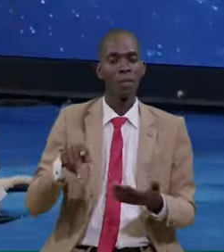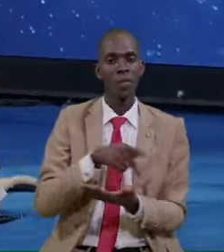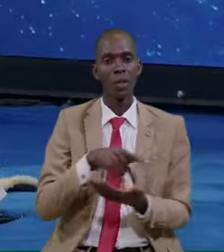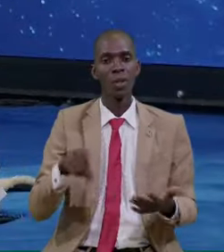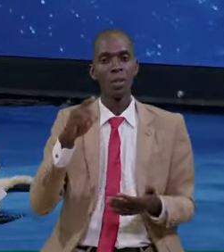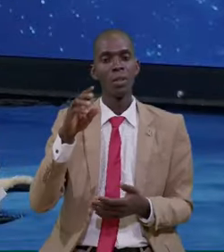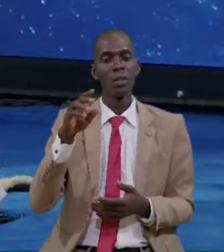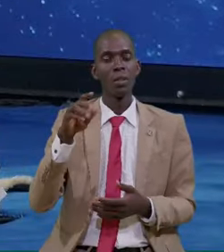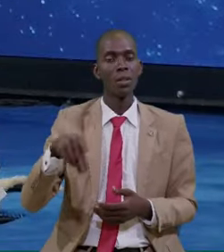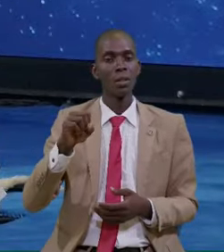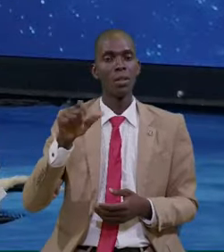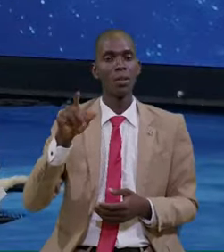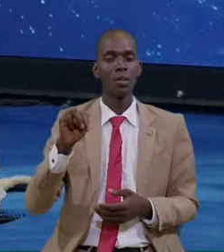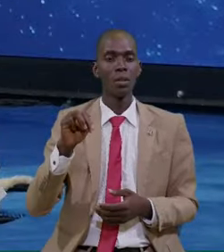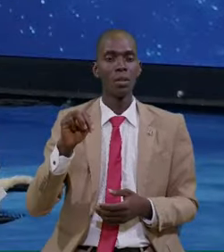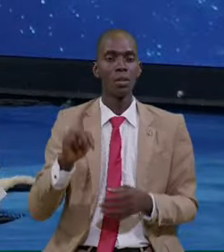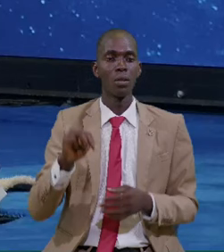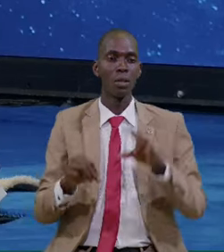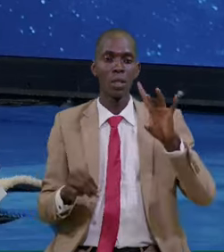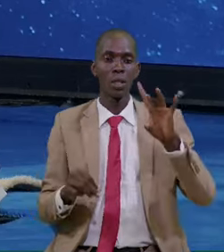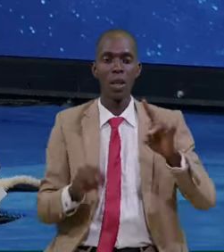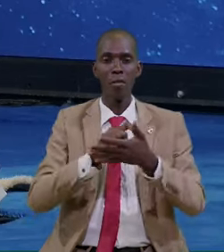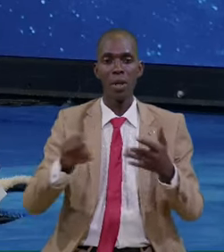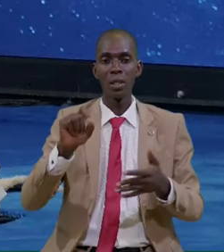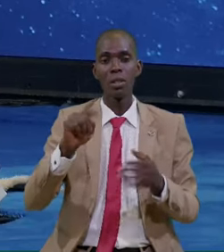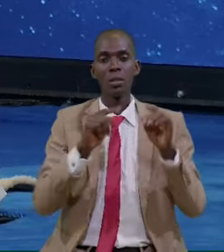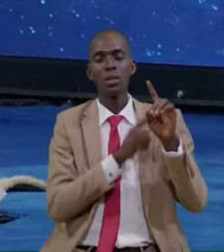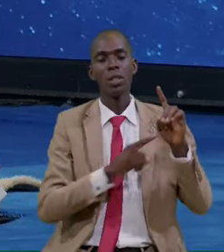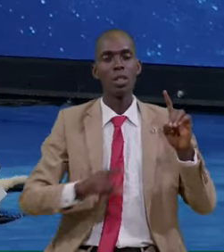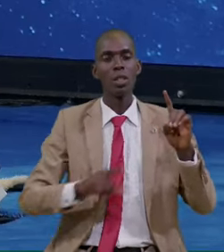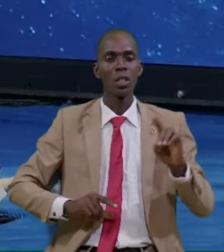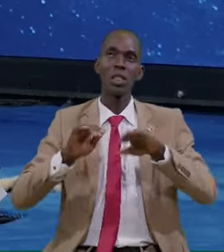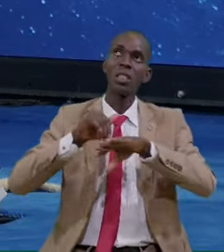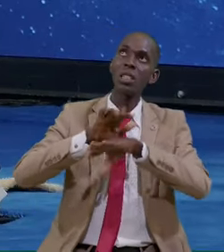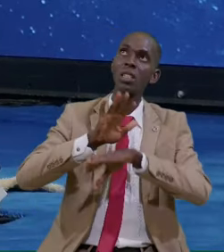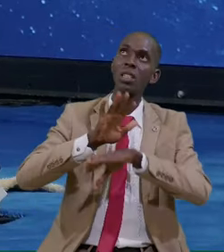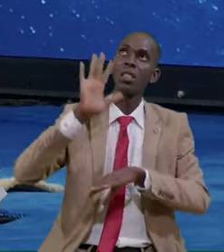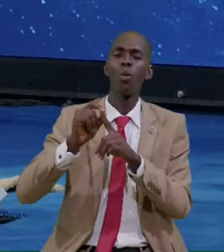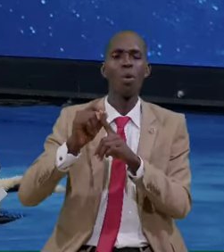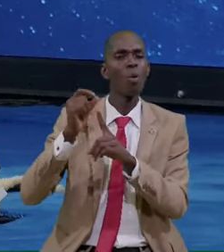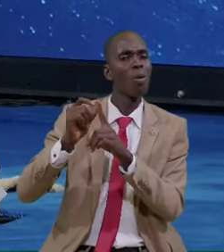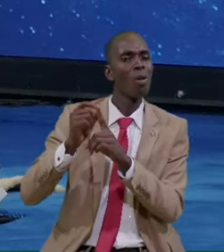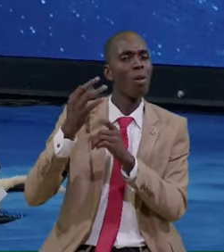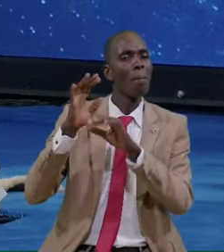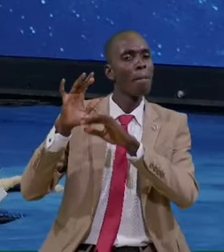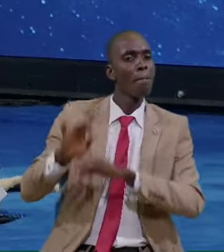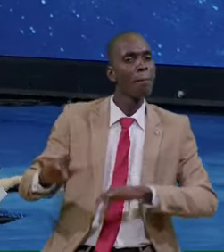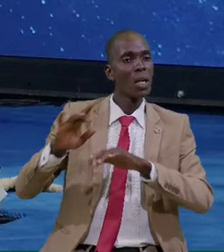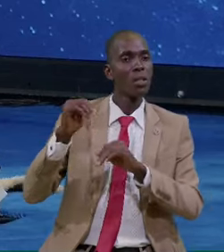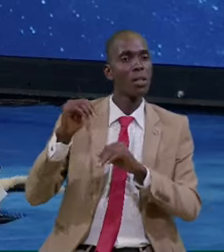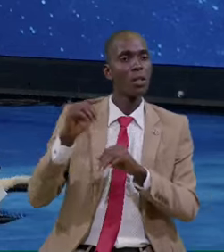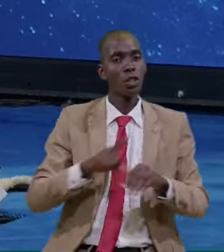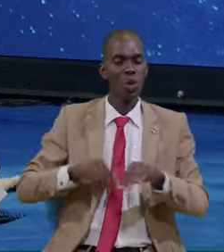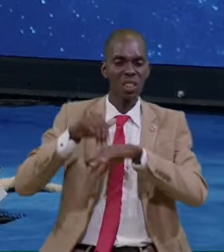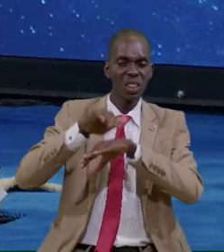68, verse 11. The Lord gave the word of mercy. The Lord gave the